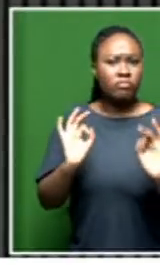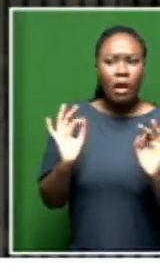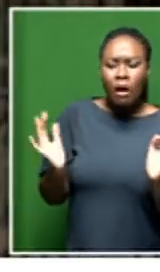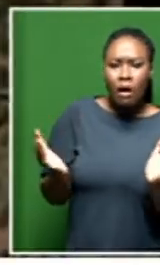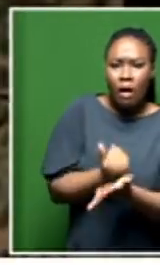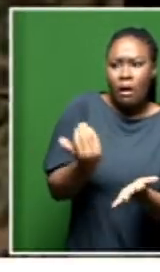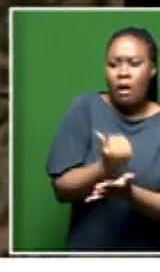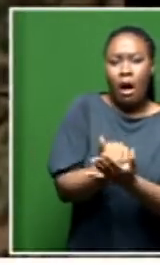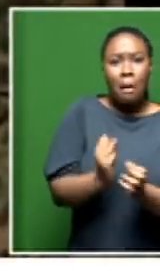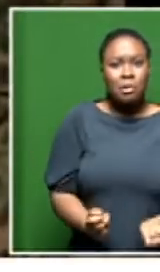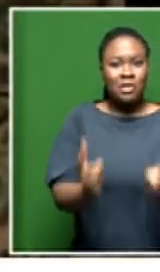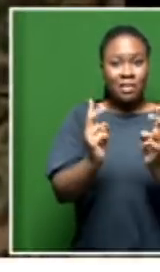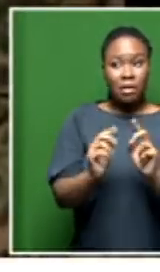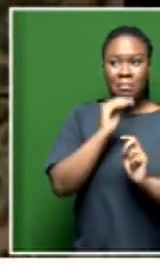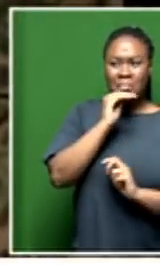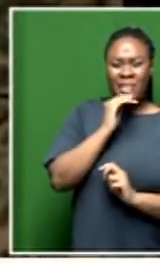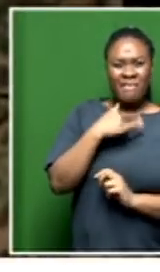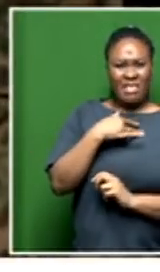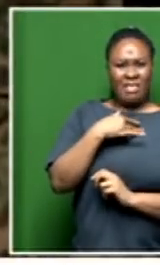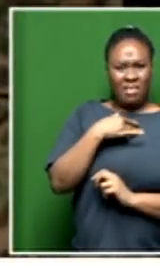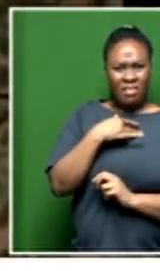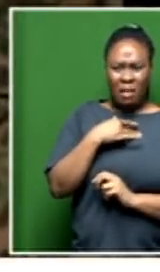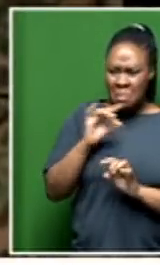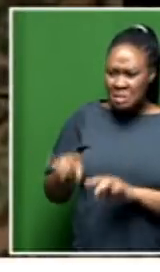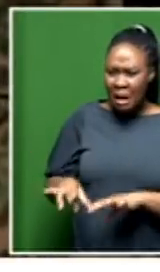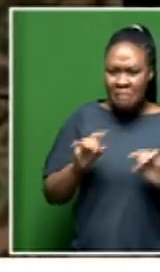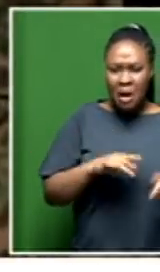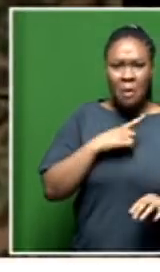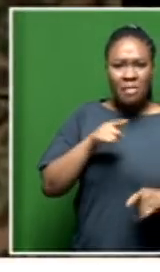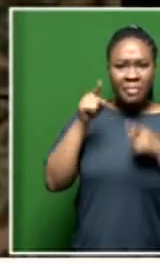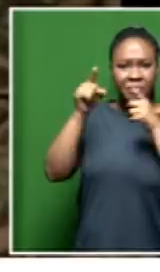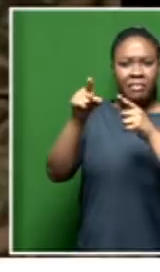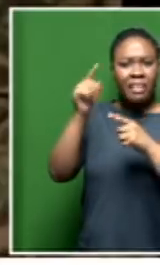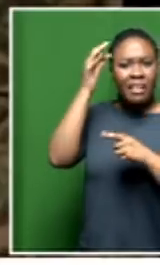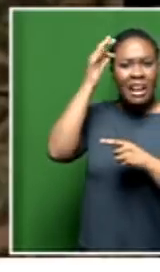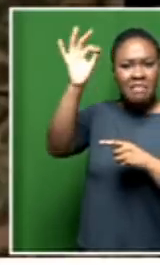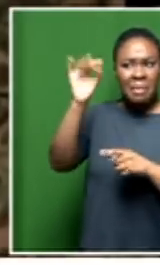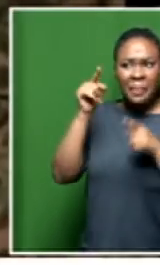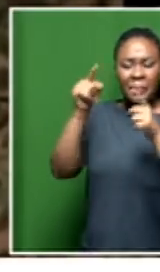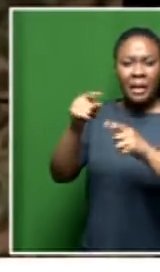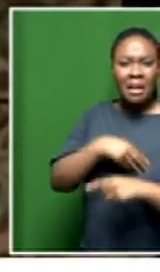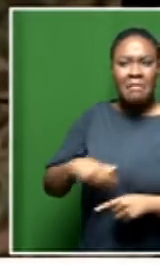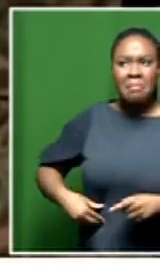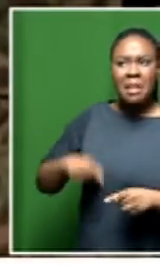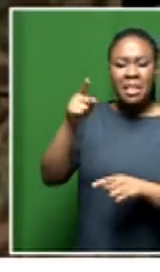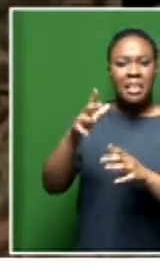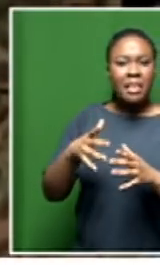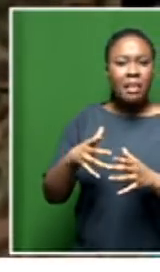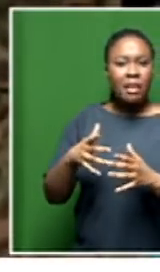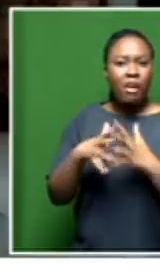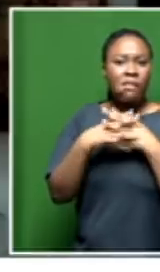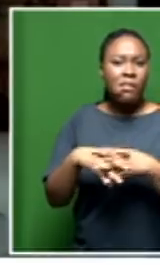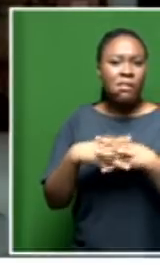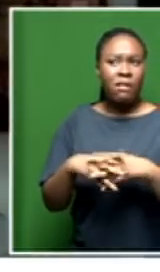to them, if the narrative comes that the reason we are suffering is because of the president, he hasn't been working in the way